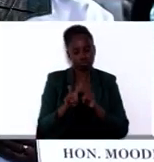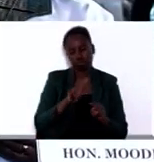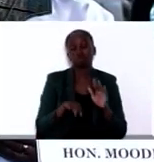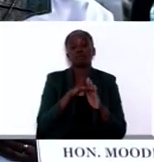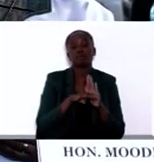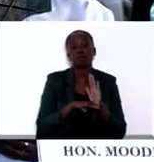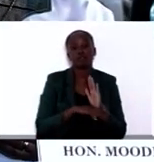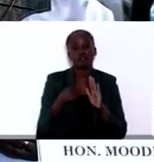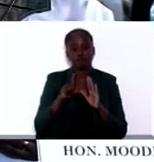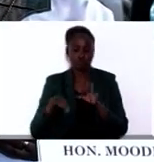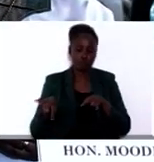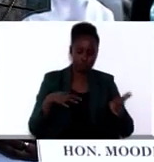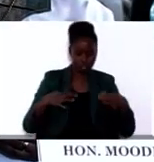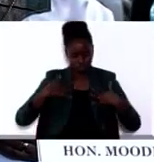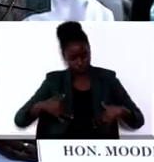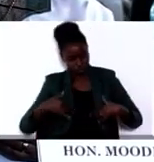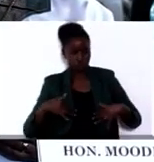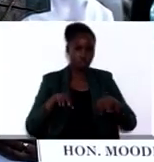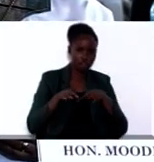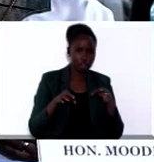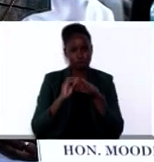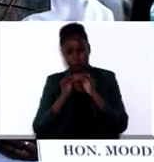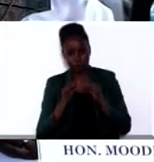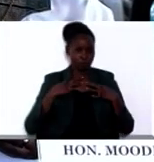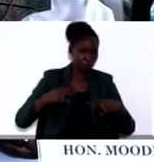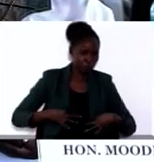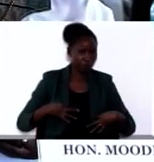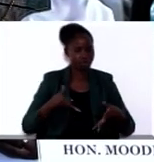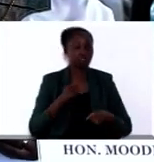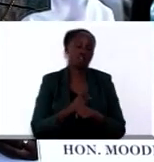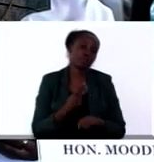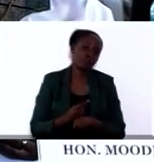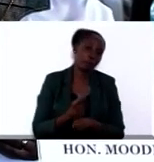fashion designers across Gauteng.